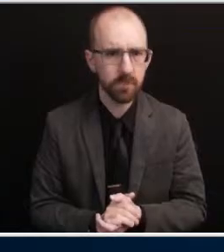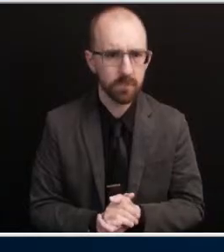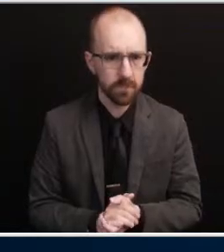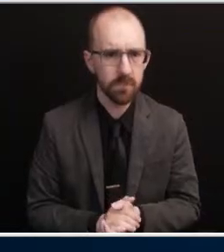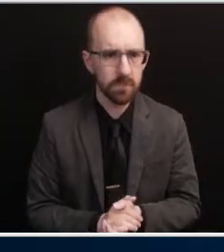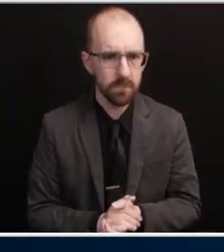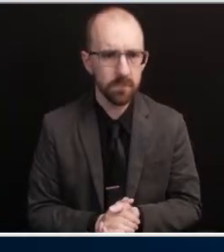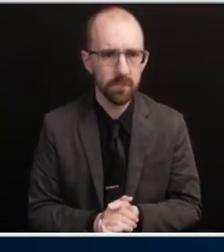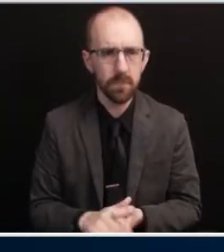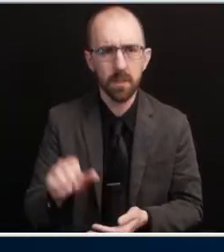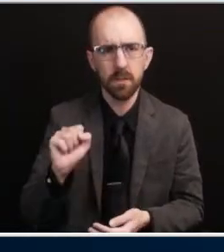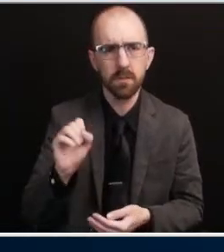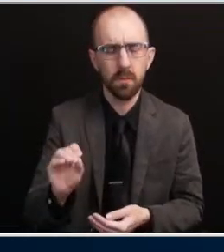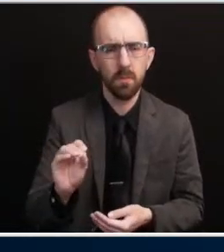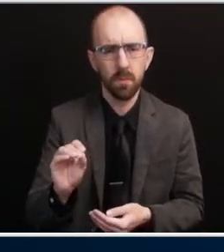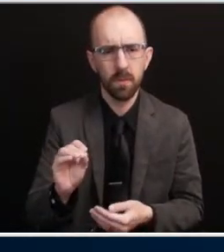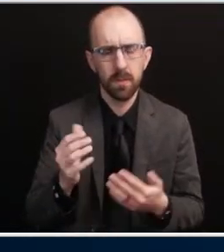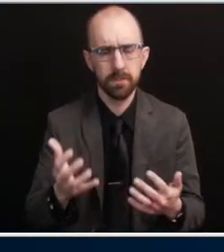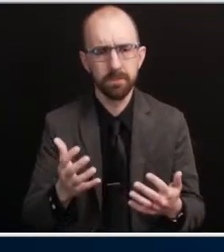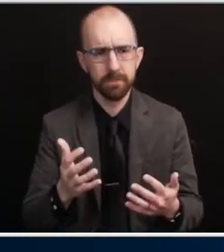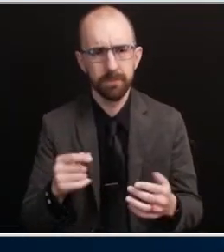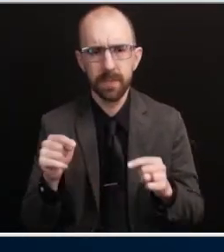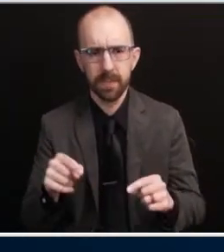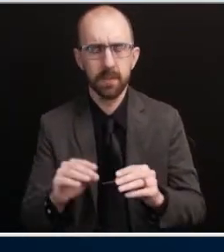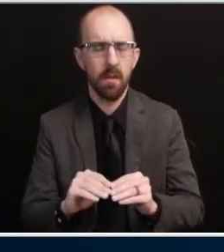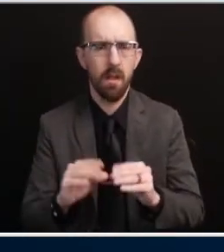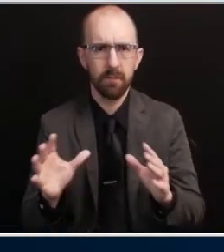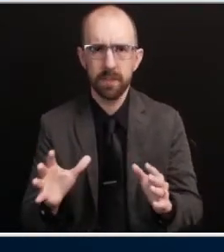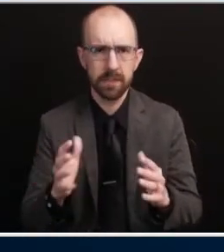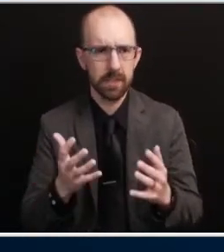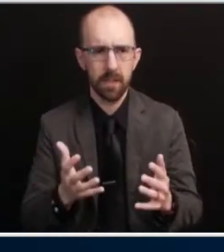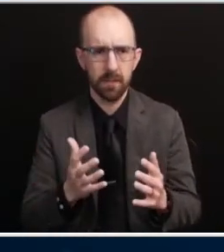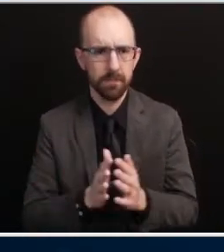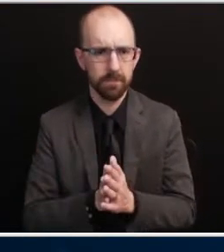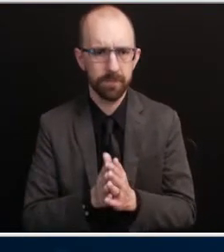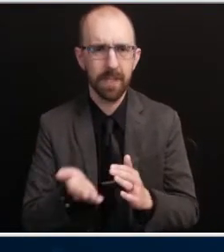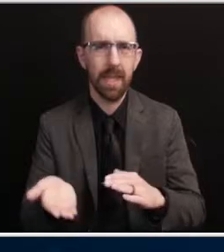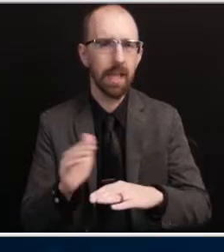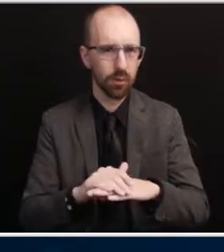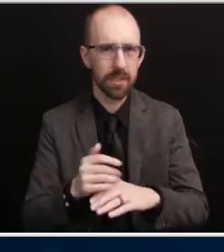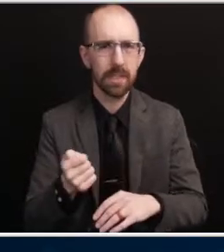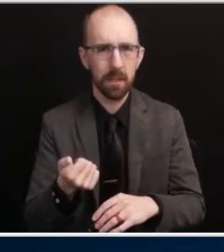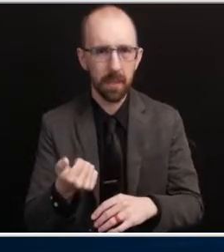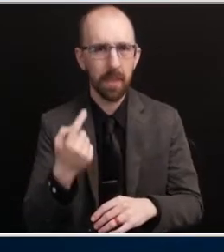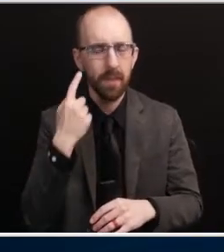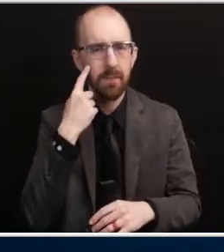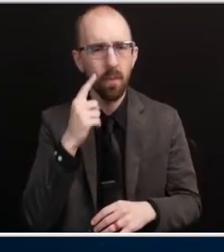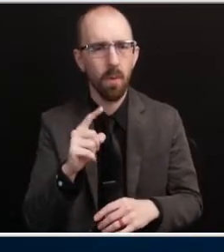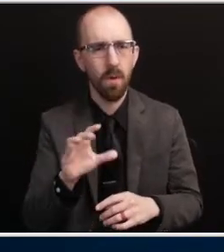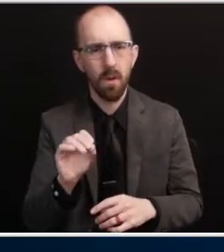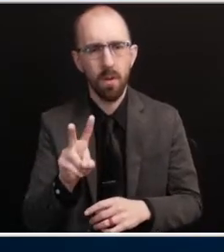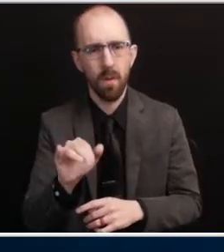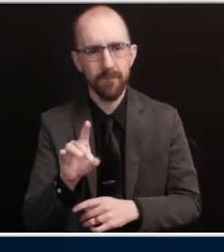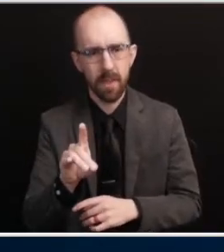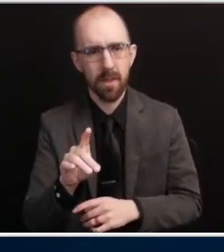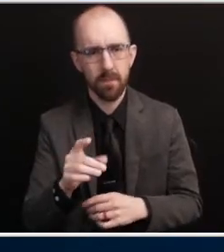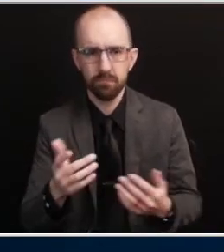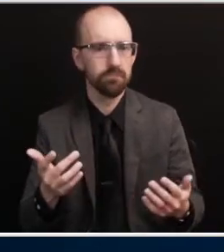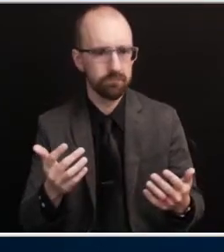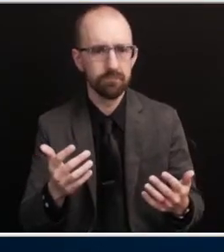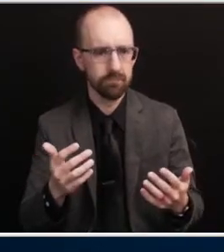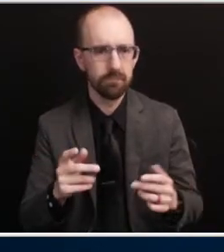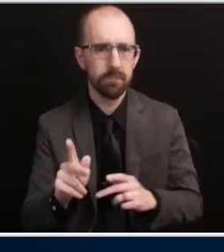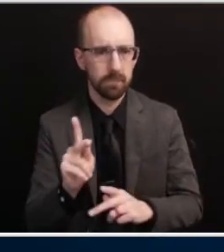So this has obviously increased a little bit as far as the COVID, but people have